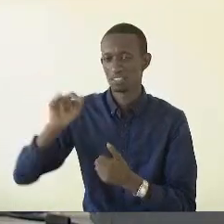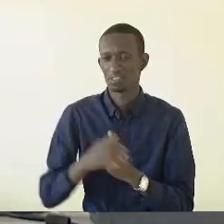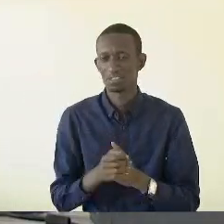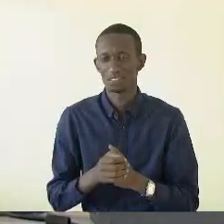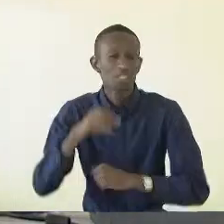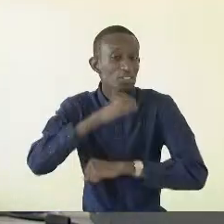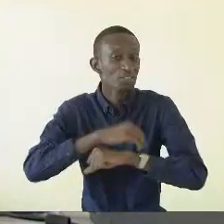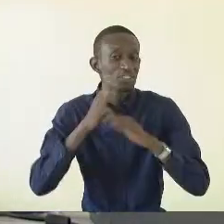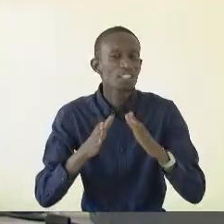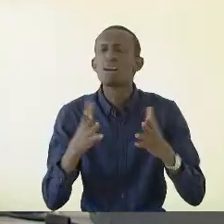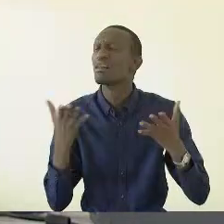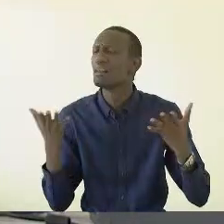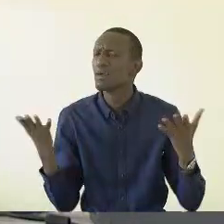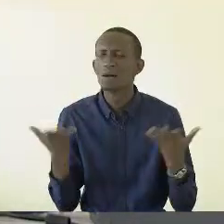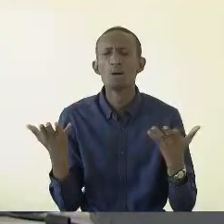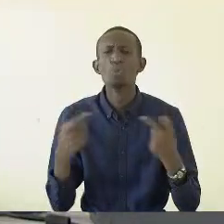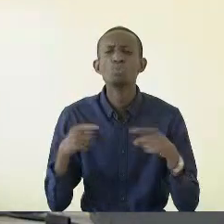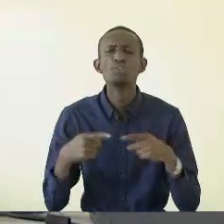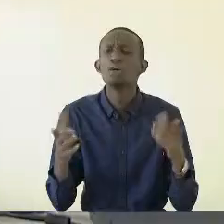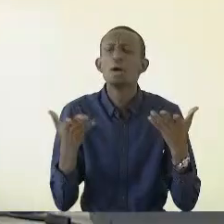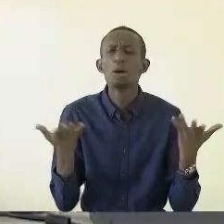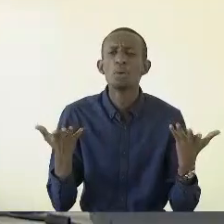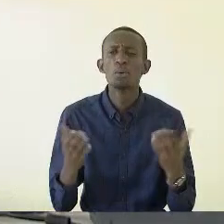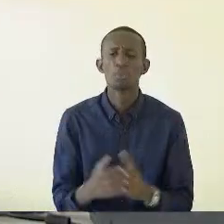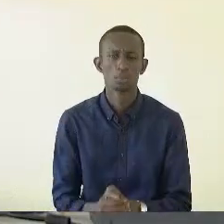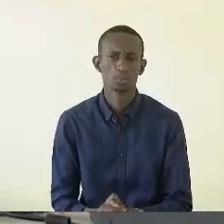Students, how are they different?